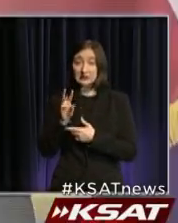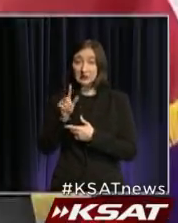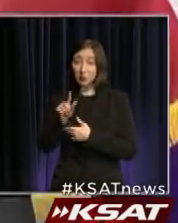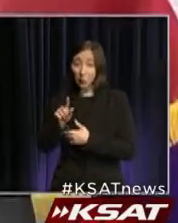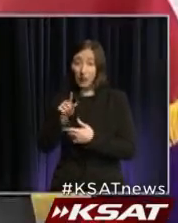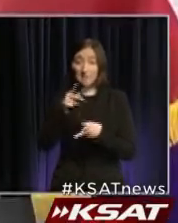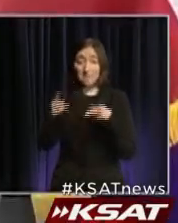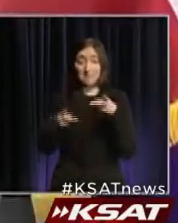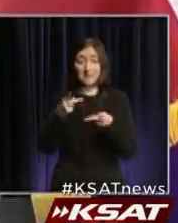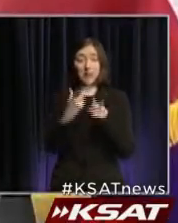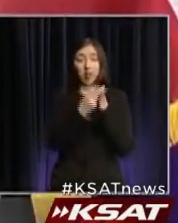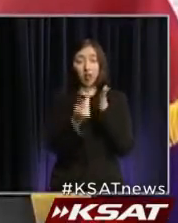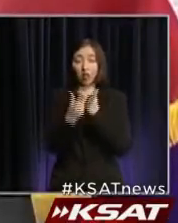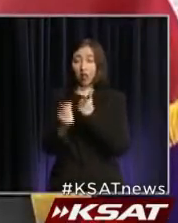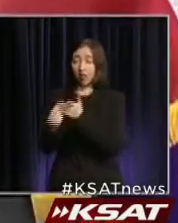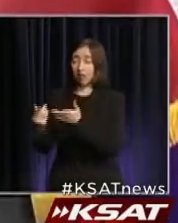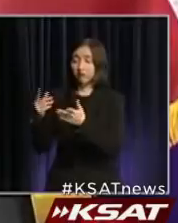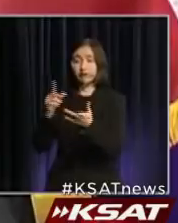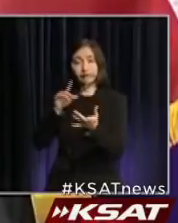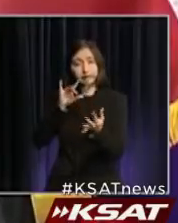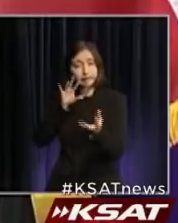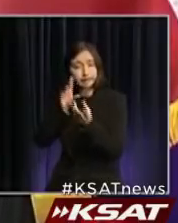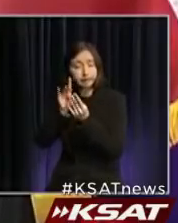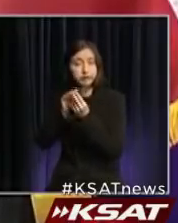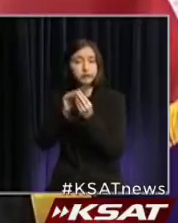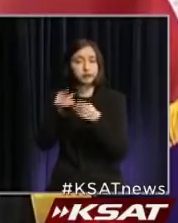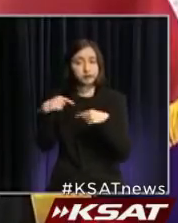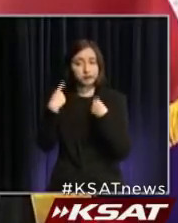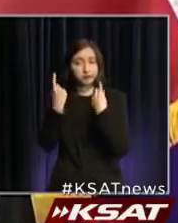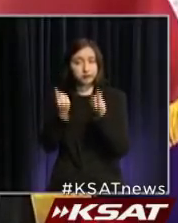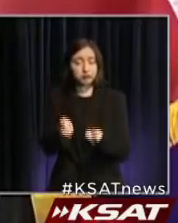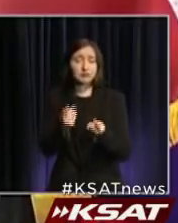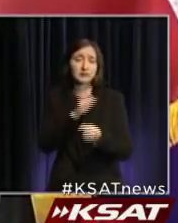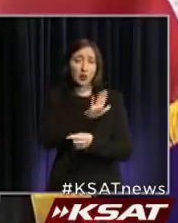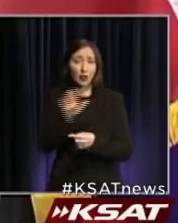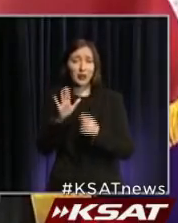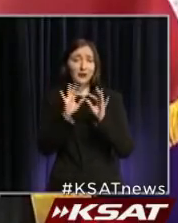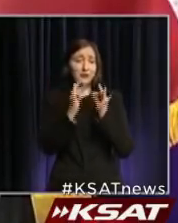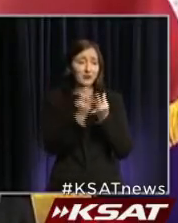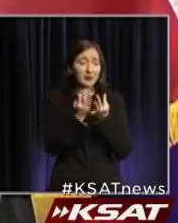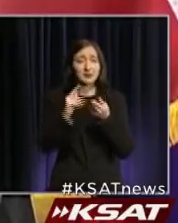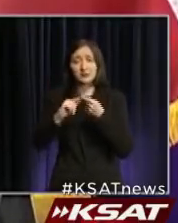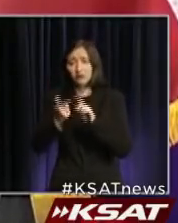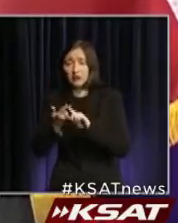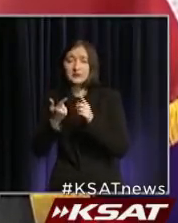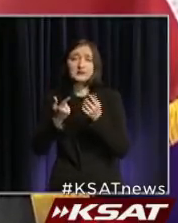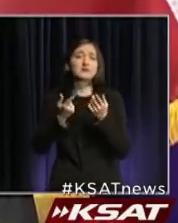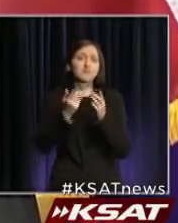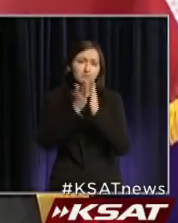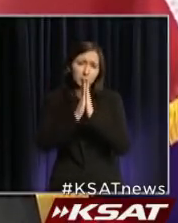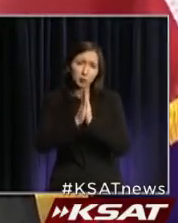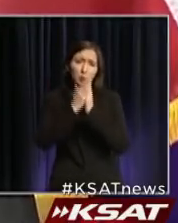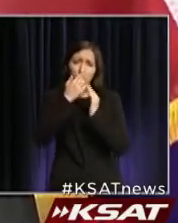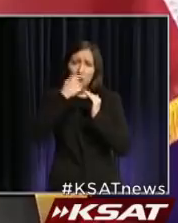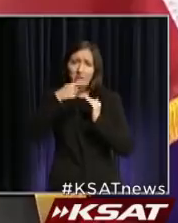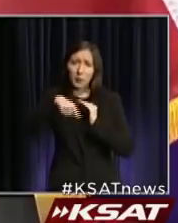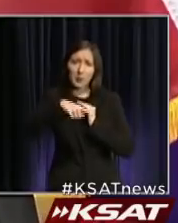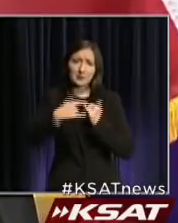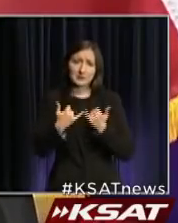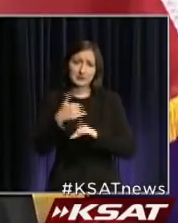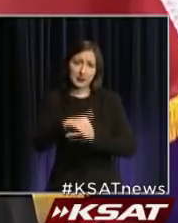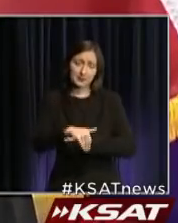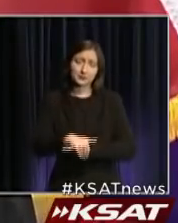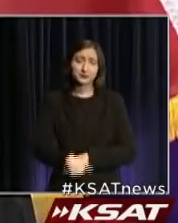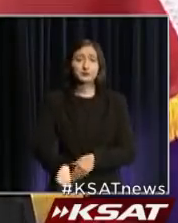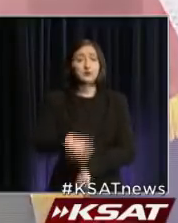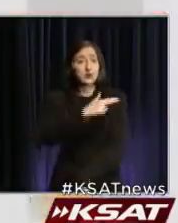COVID-19. So please remember to keep their families and survivors in your prayers this evening. We are continuing to see more improvements in our